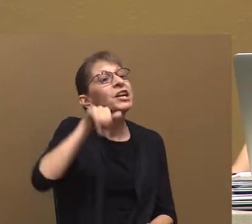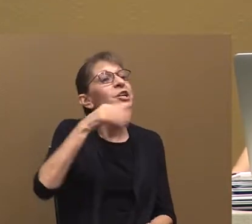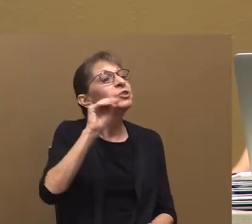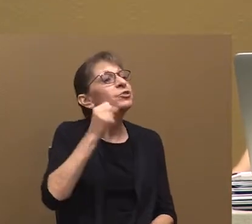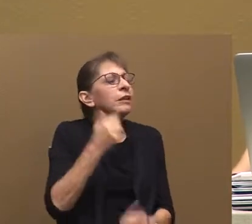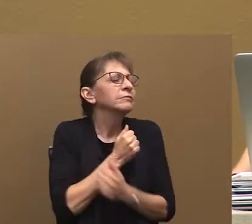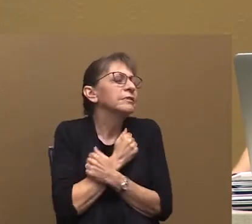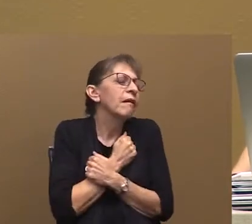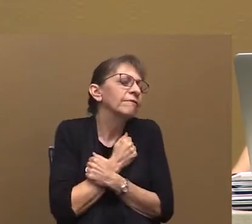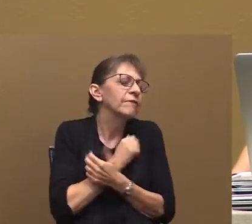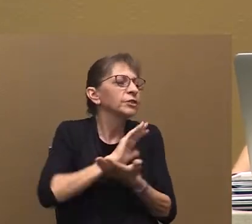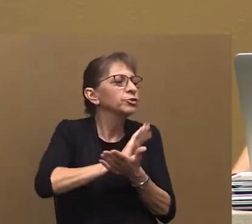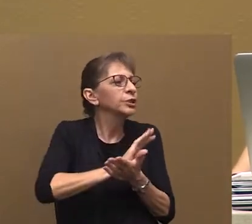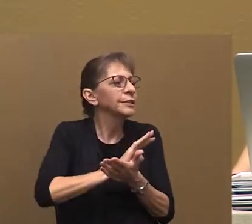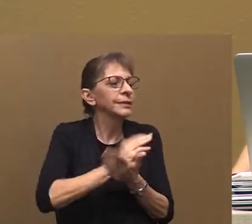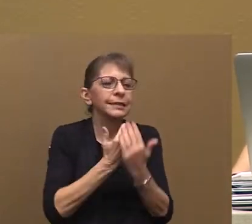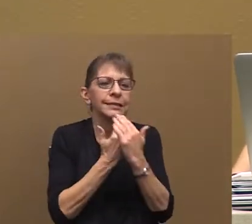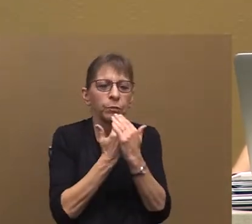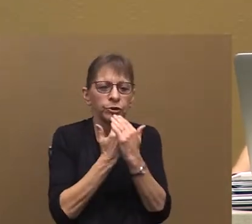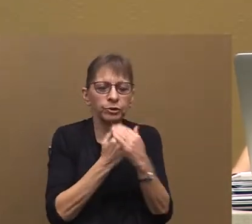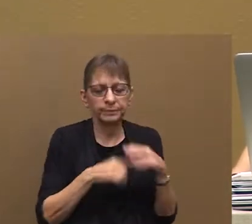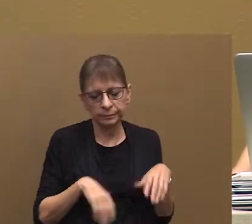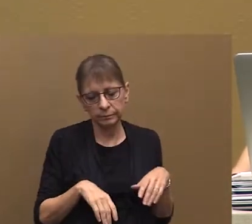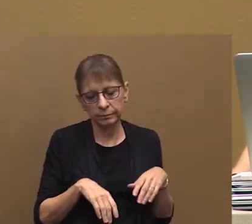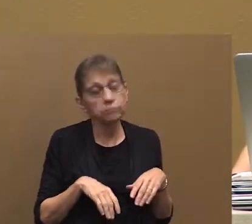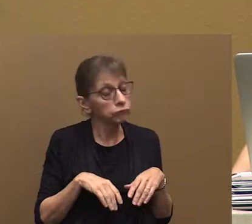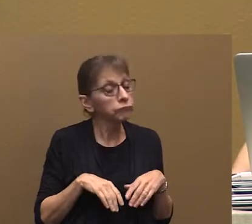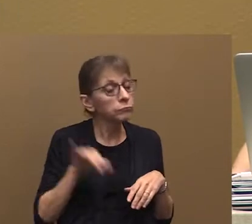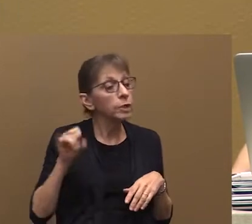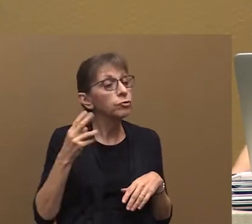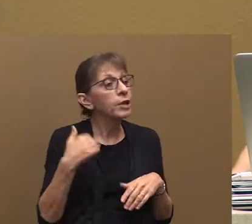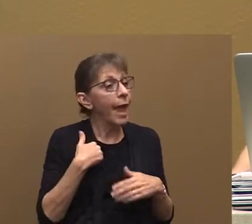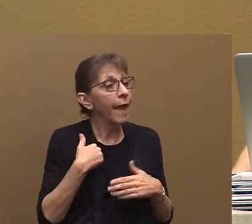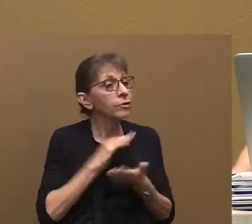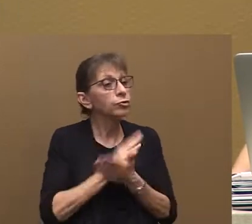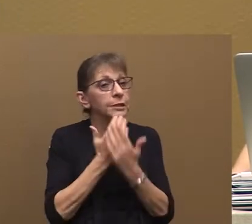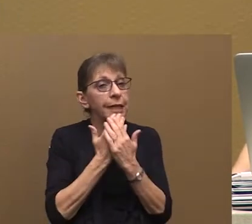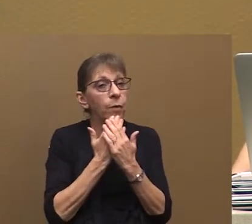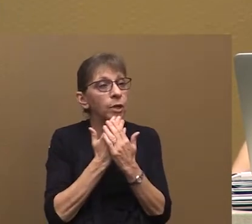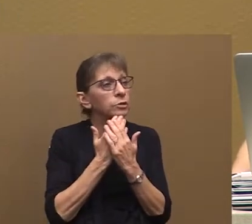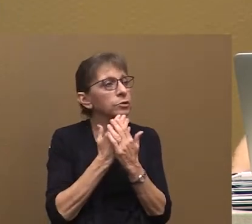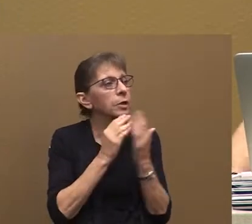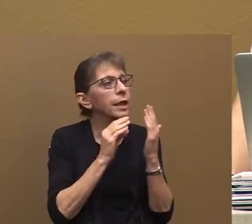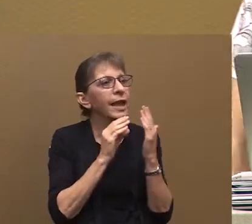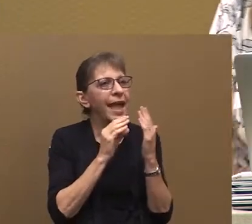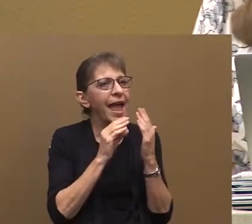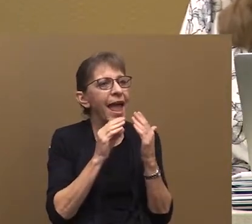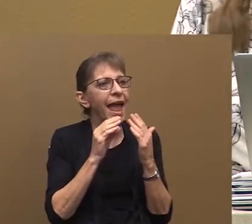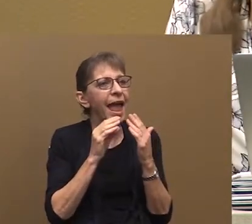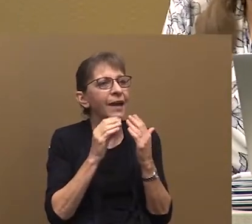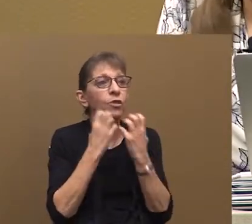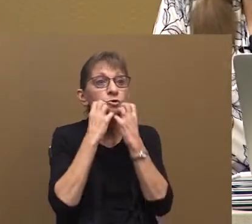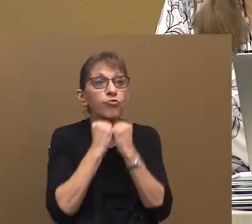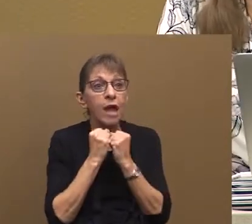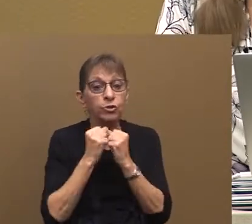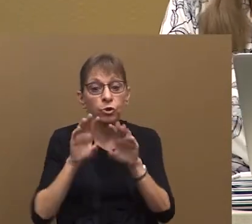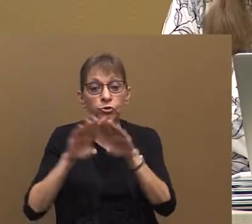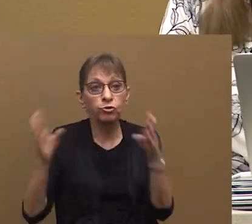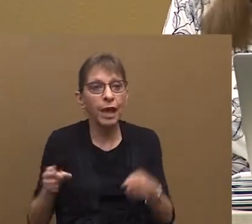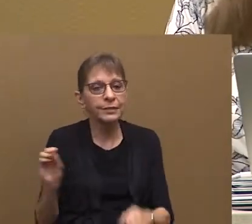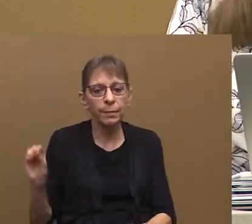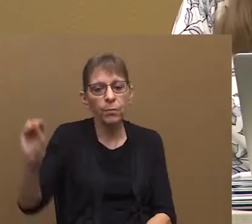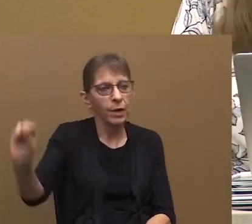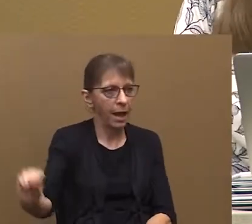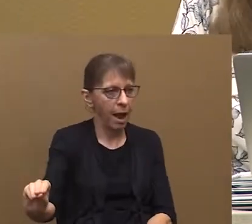Josh loved cheese sandwiches. And so Josh had a cheese sandwich and he put it on the treasure chest. And then